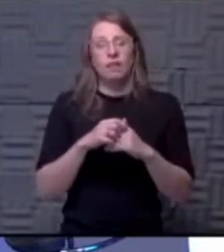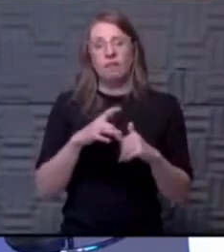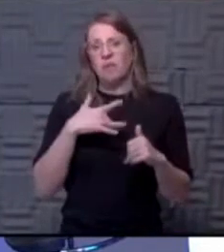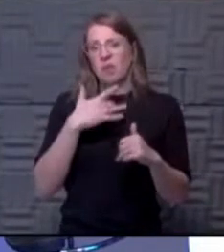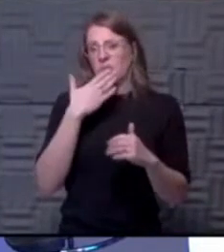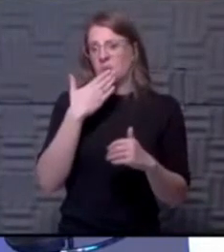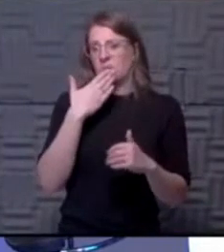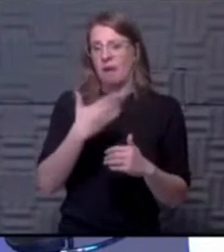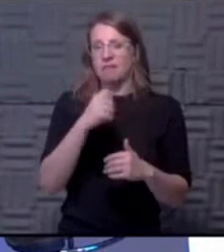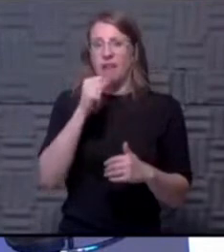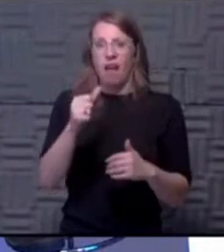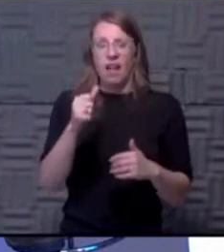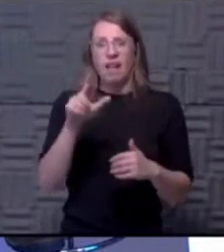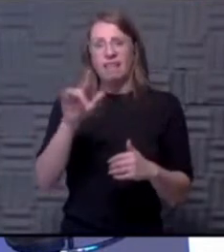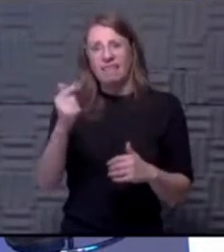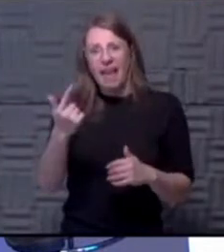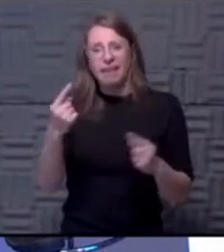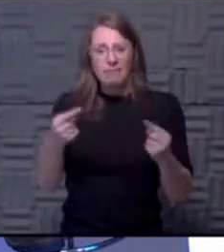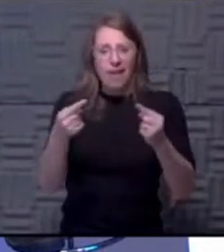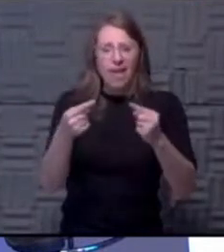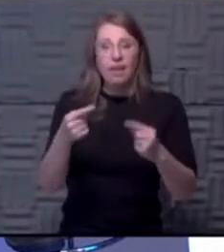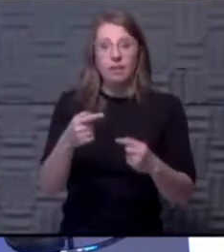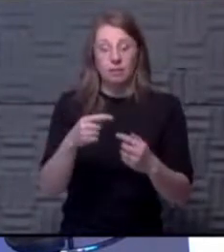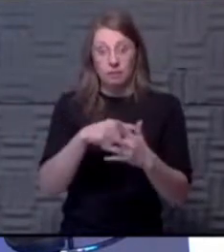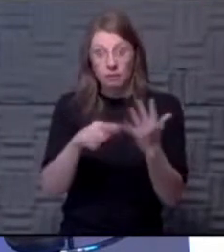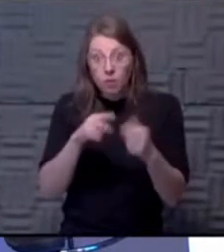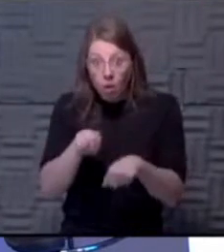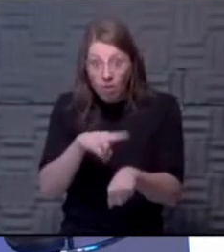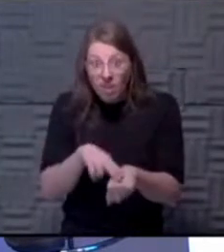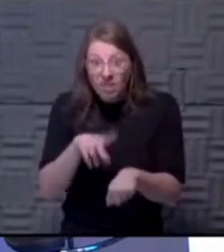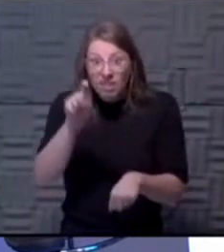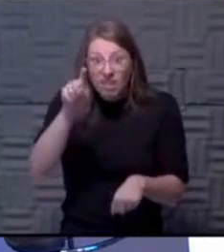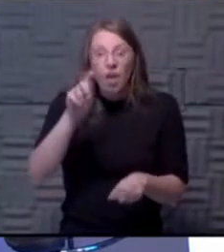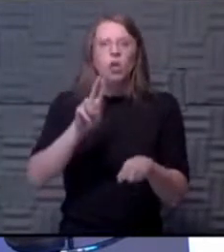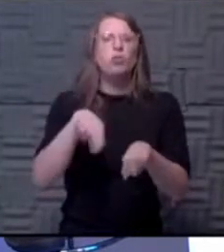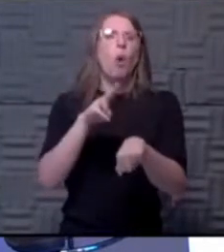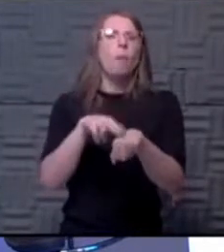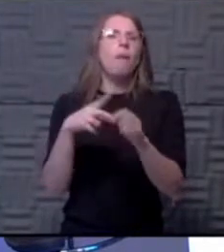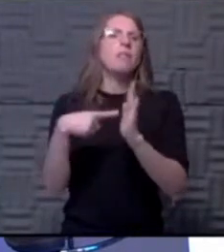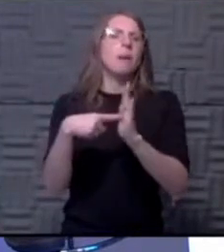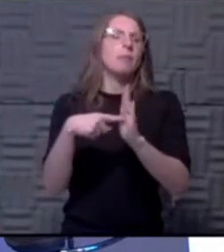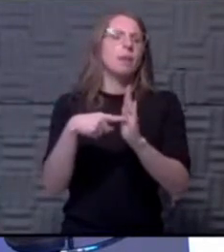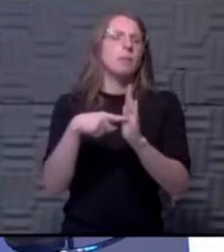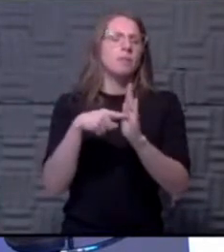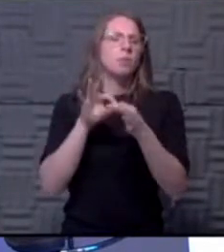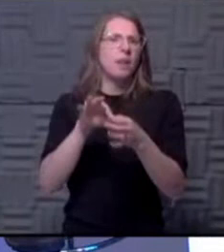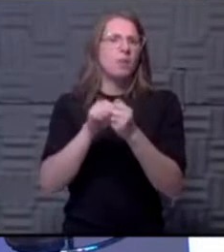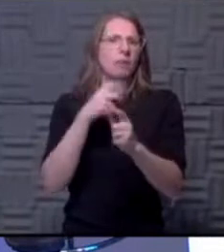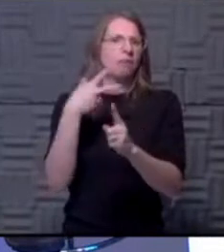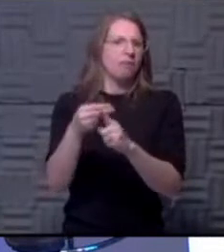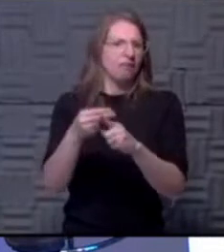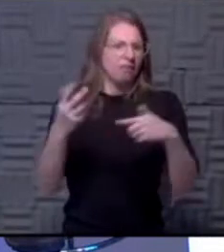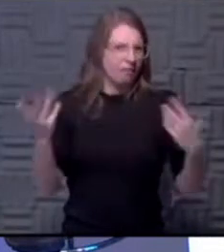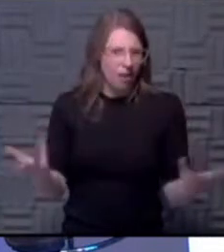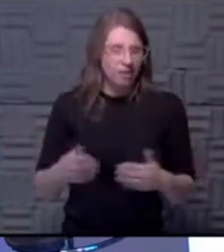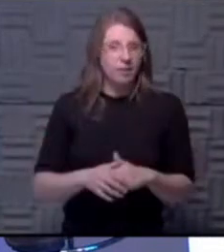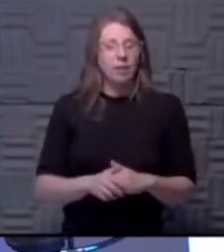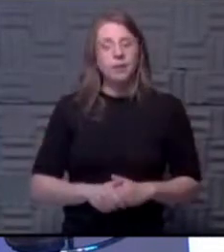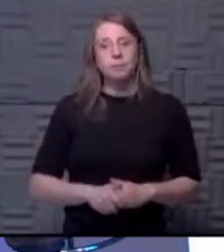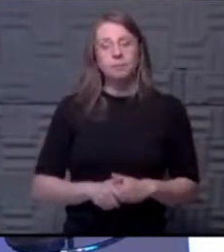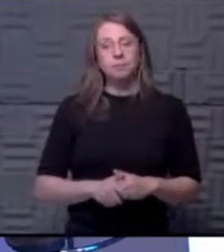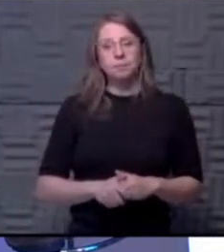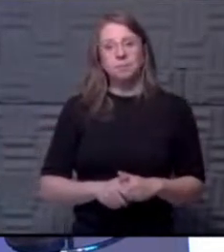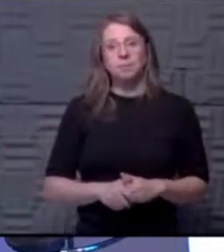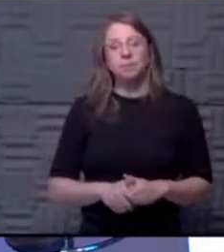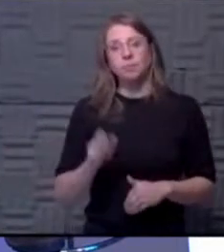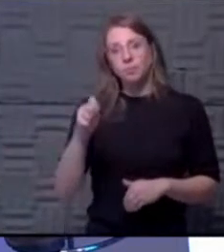well. I had leg pain. Are these normal? What are normal symptoms and reactions? Yeah, I mean, I think there